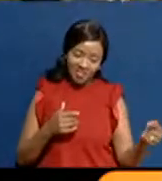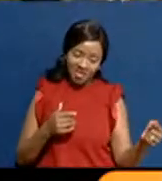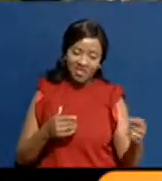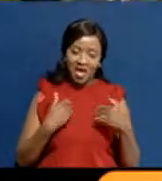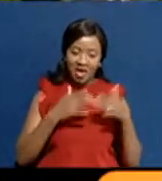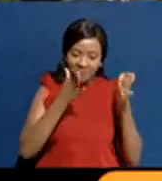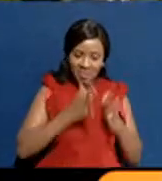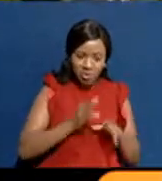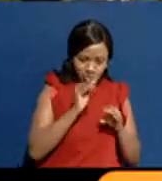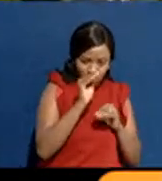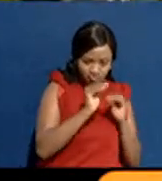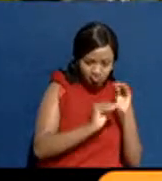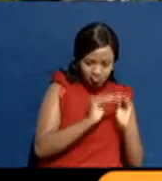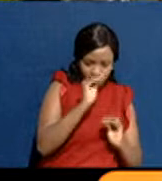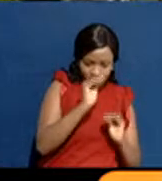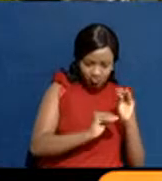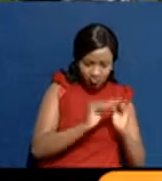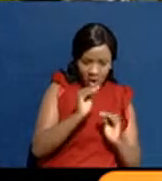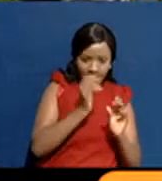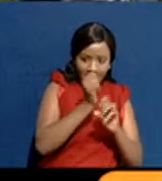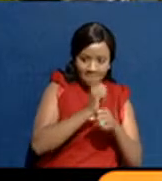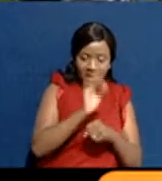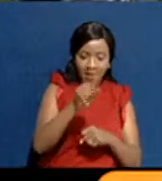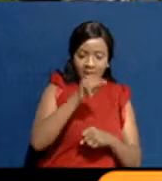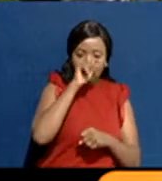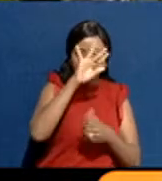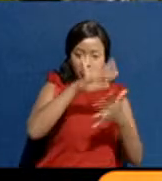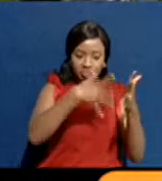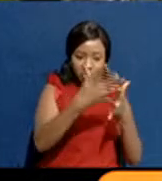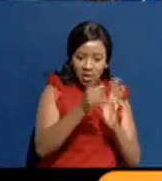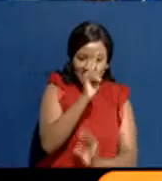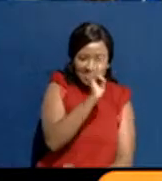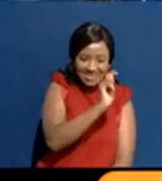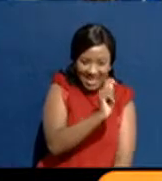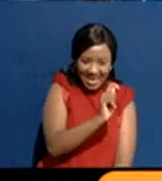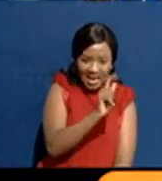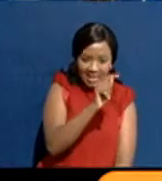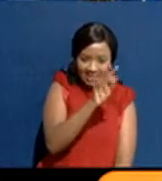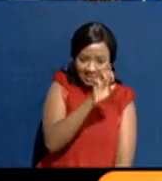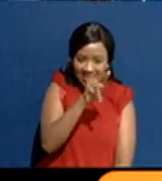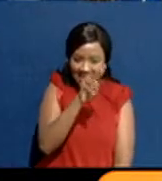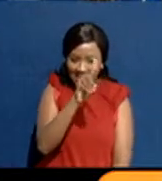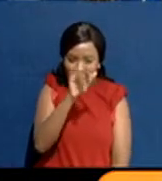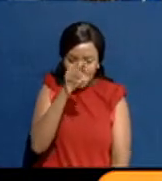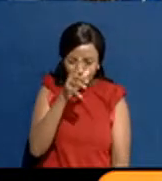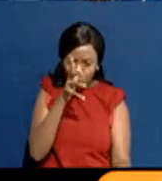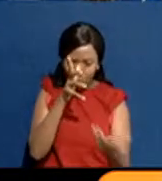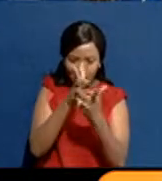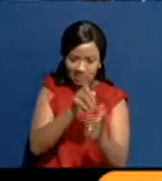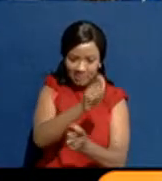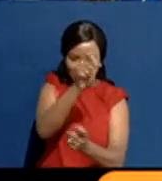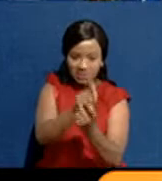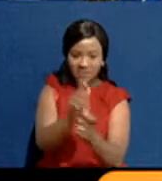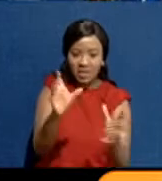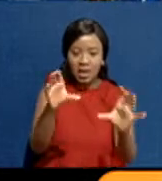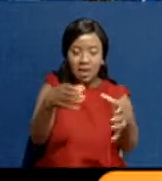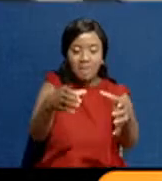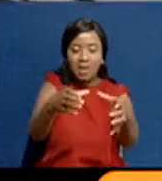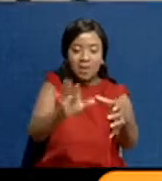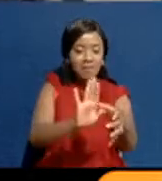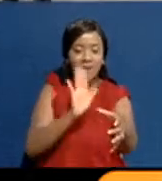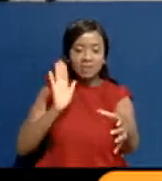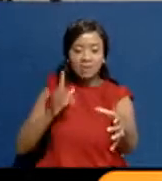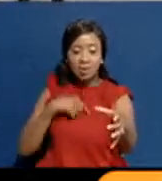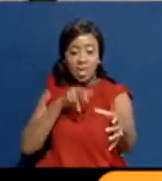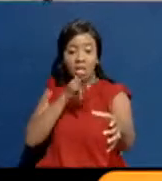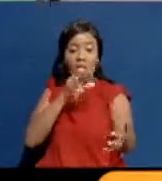tailor make the mosquito nets tender for a particular company. And it comes as no